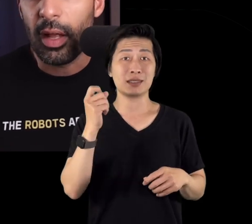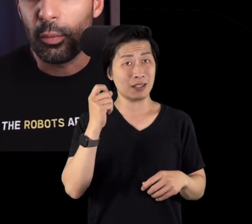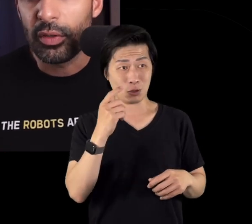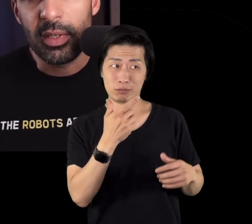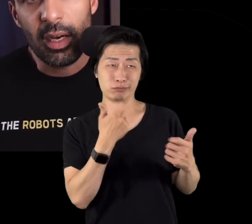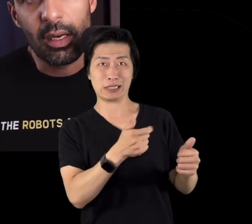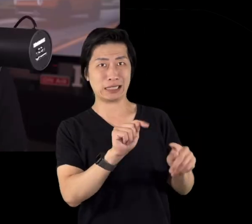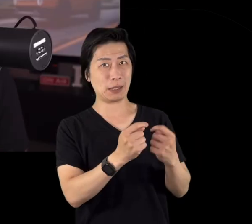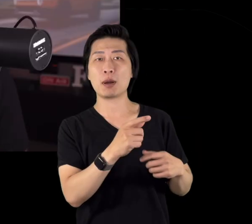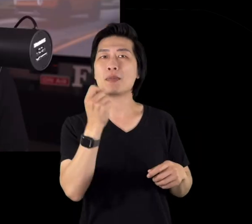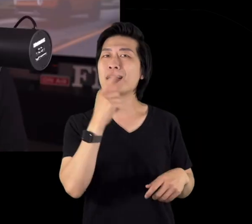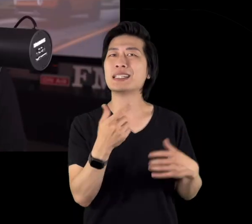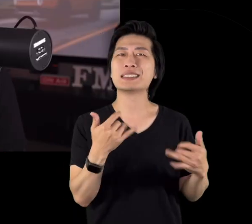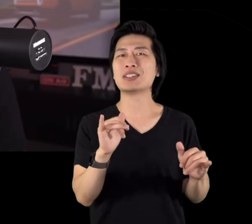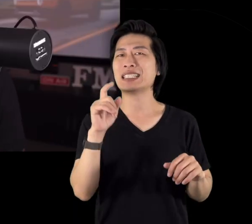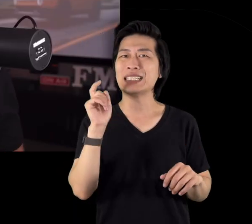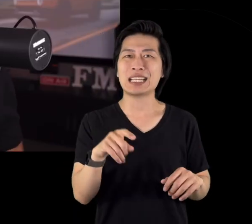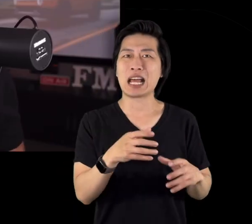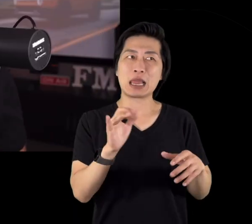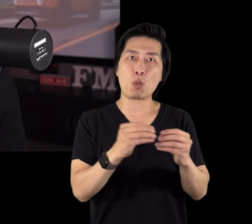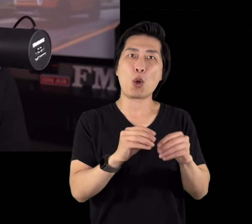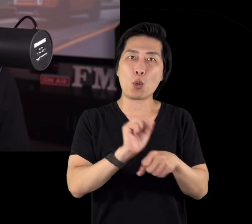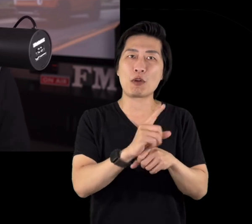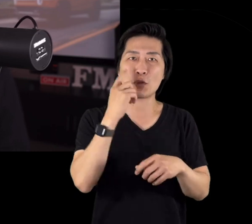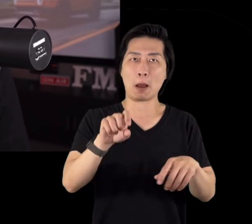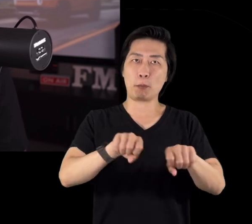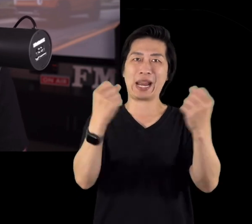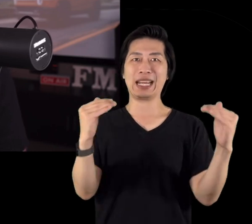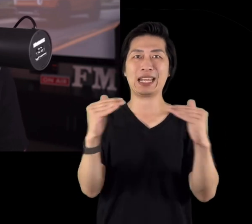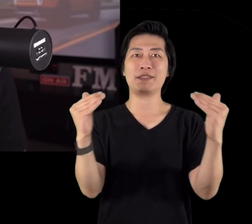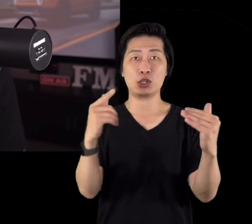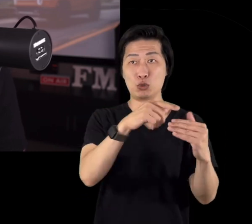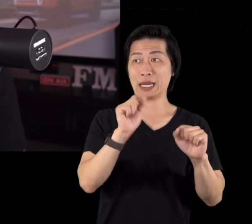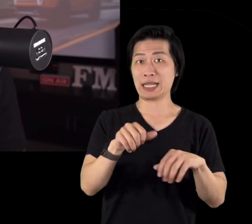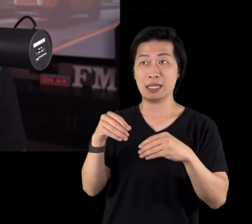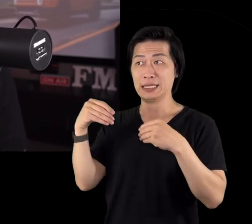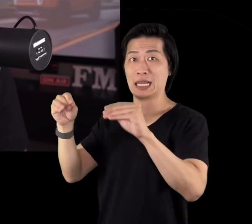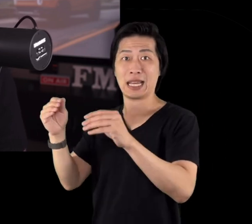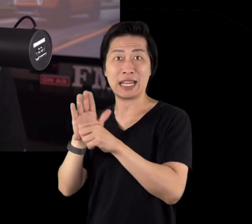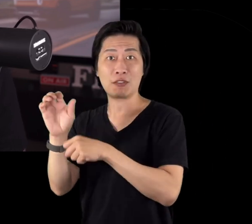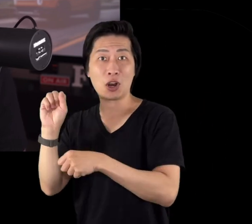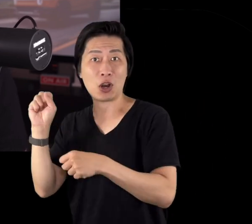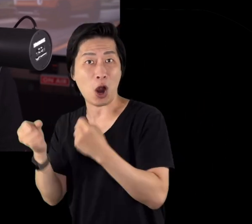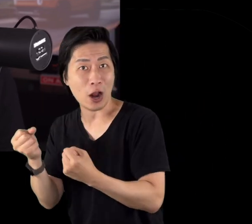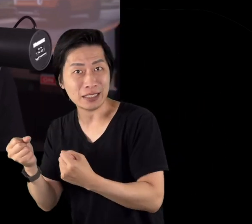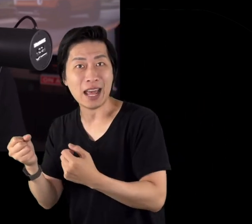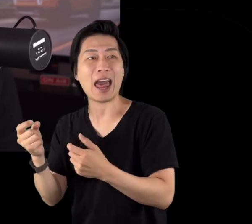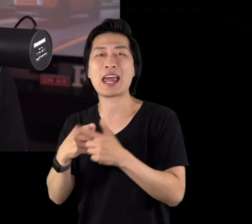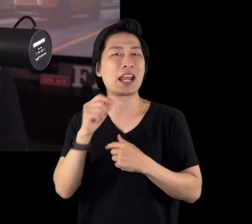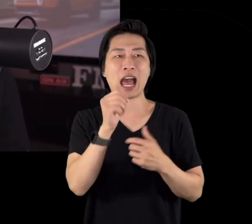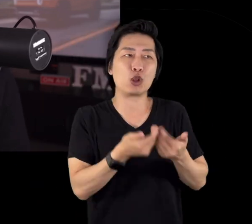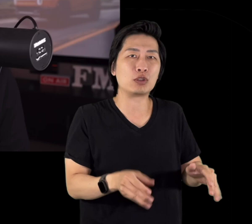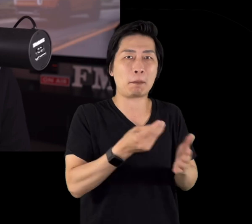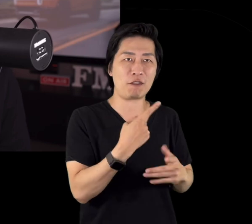still a lot of work to be done to reach that magical break-even number where you're shipping enough cars so that you're not losing money